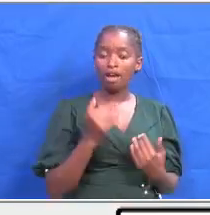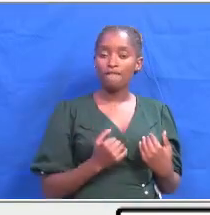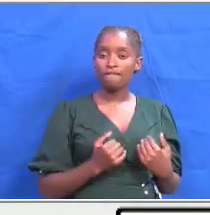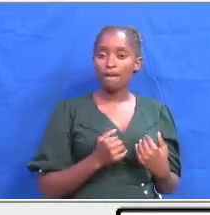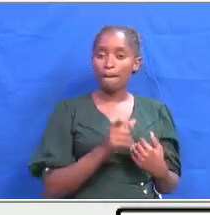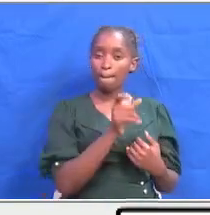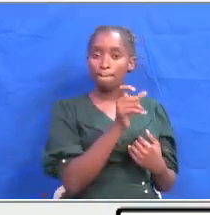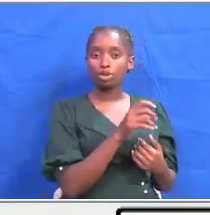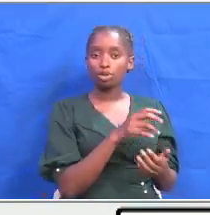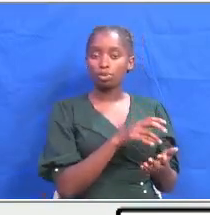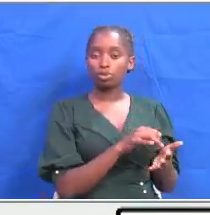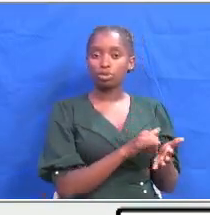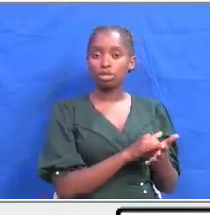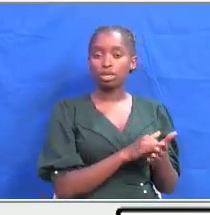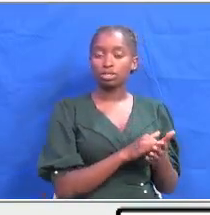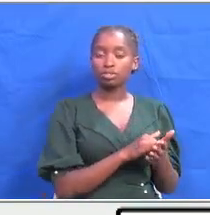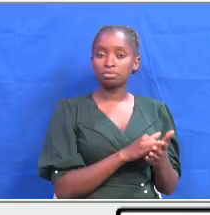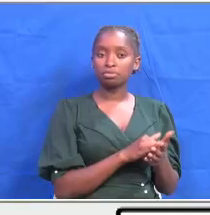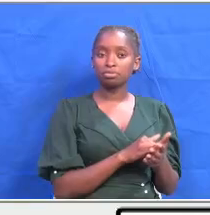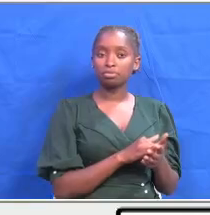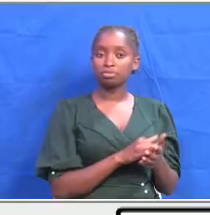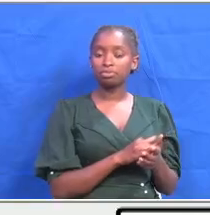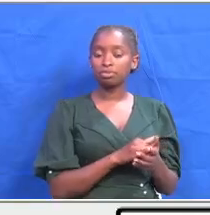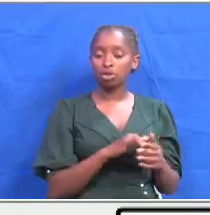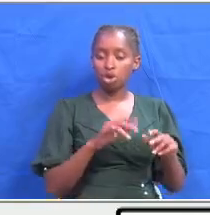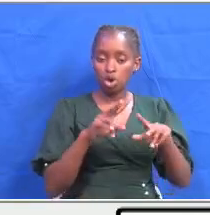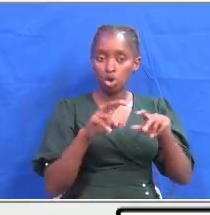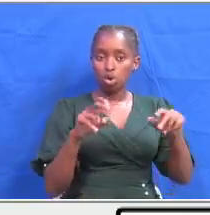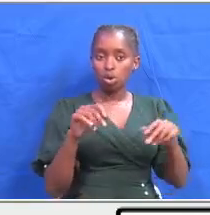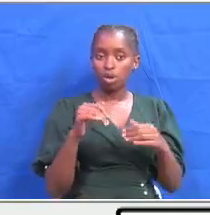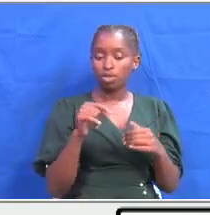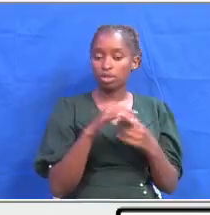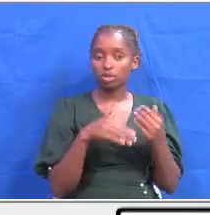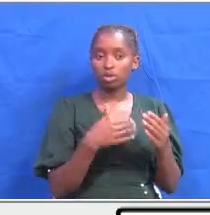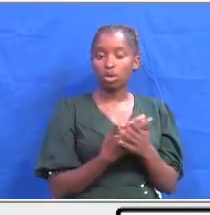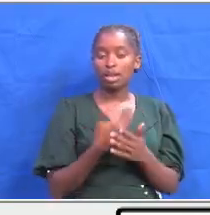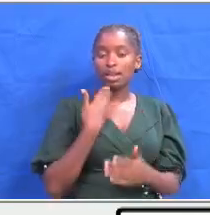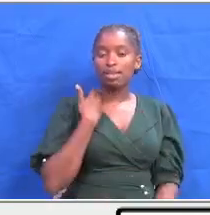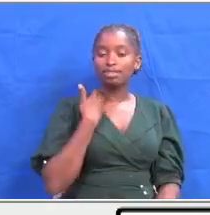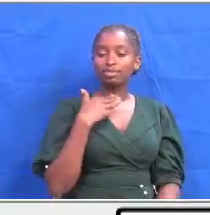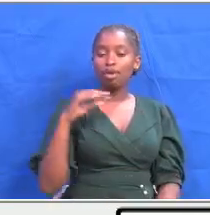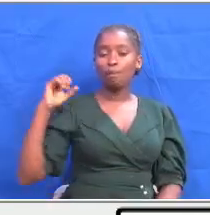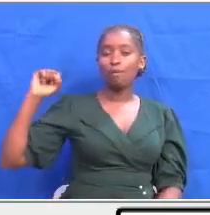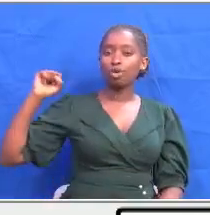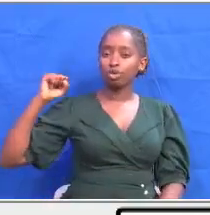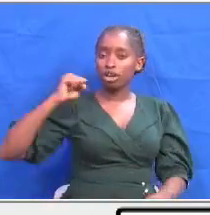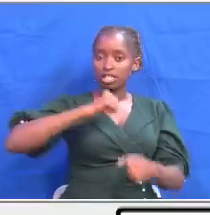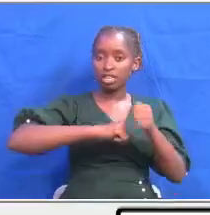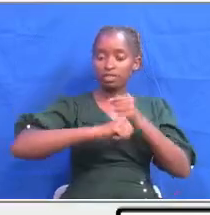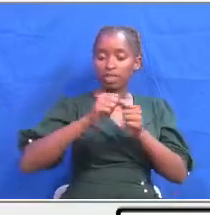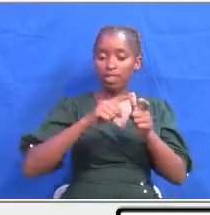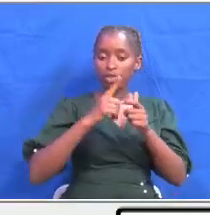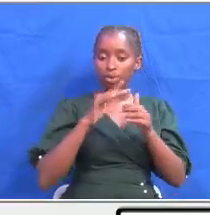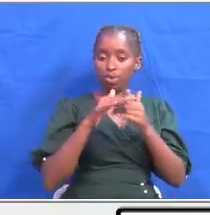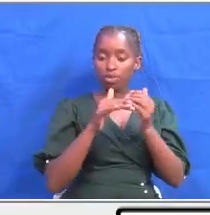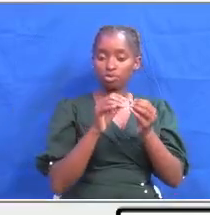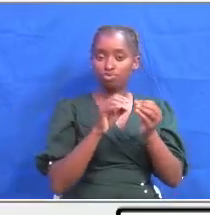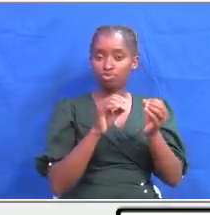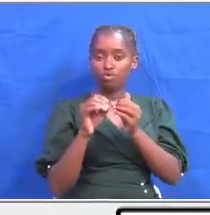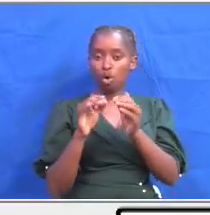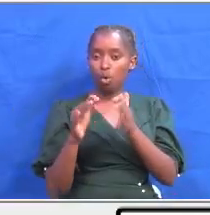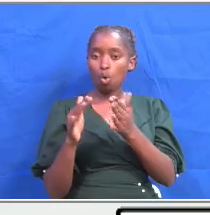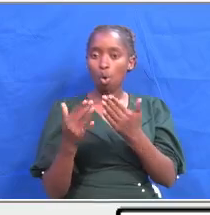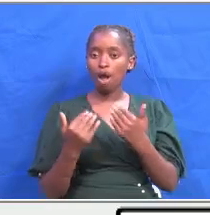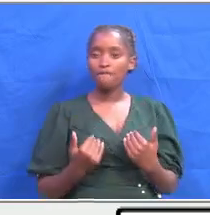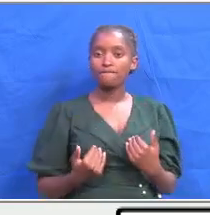have you noticed look at the heightened political activities and the dynamics shifting every day. Why? Honorable Beatrice Elachi